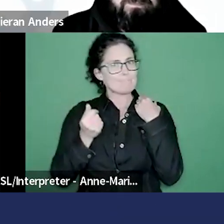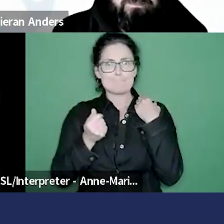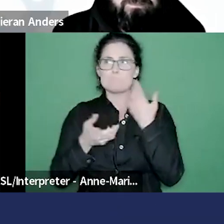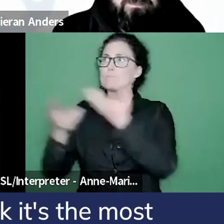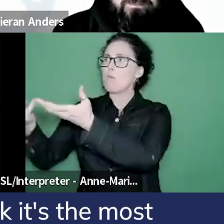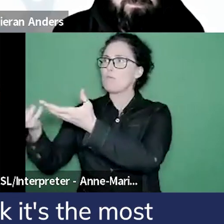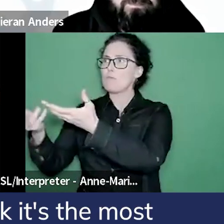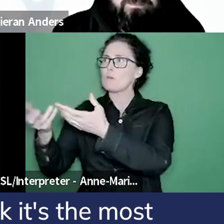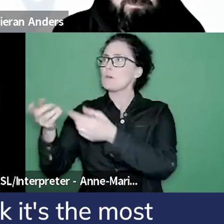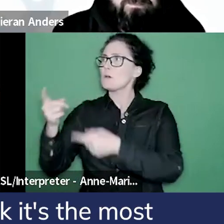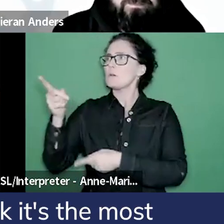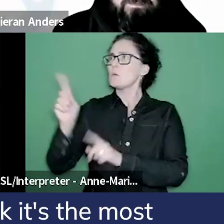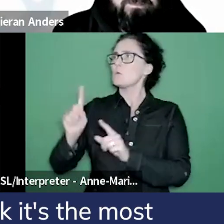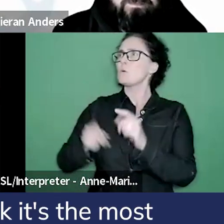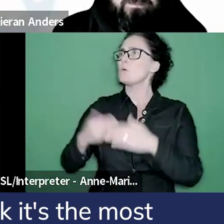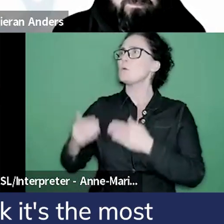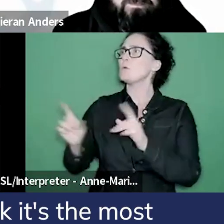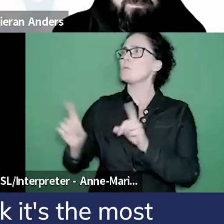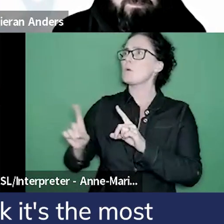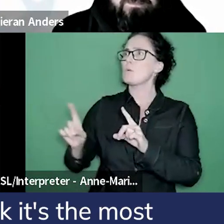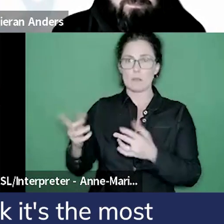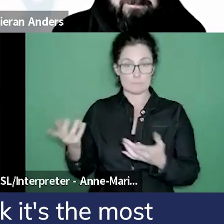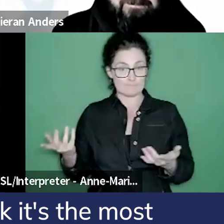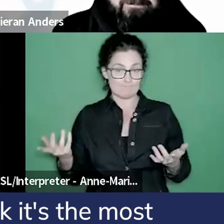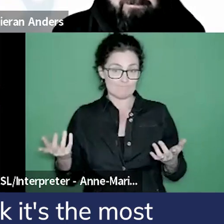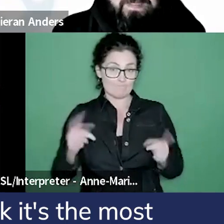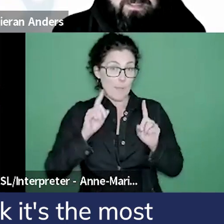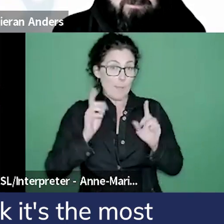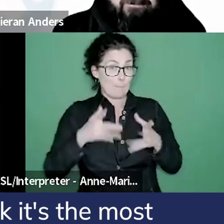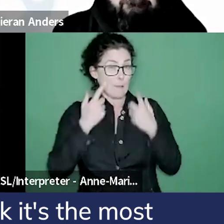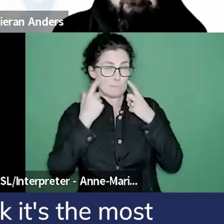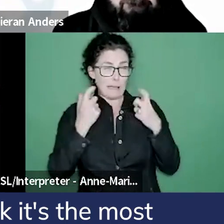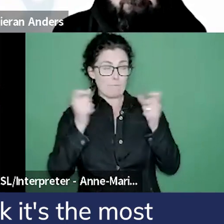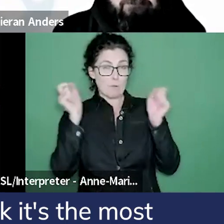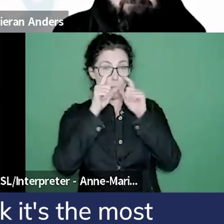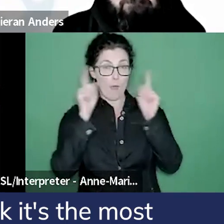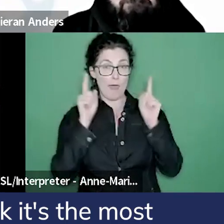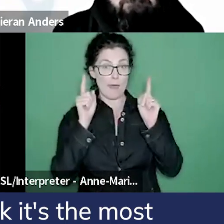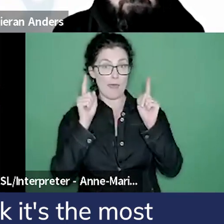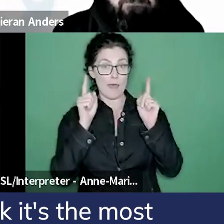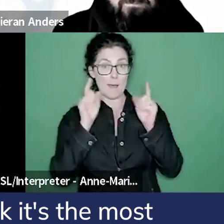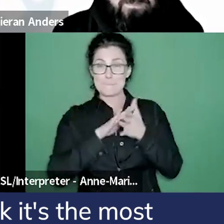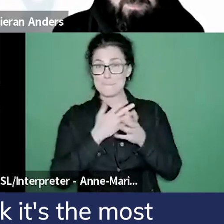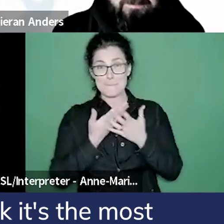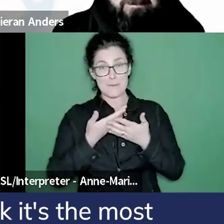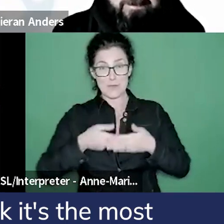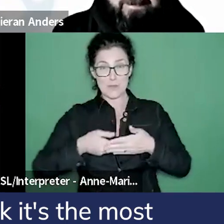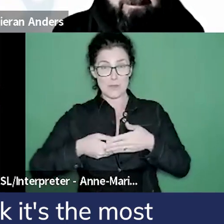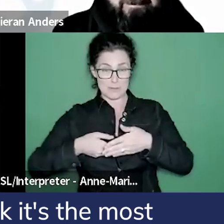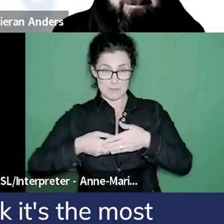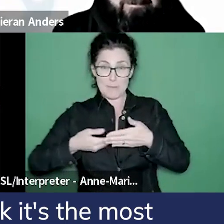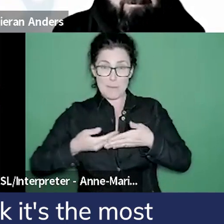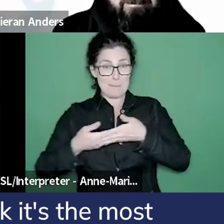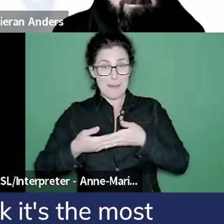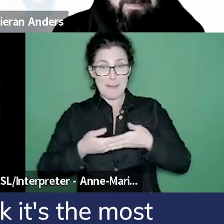I think, not to be complacent, because it's I think it's the most life-changing event in